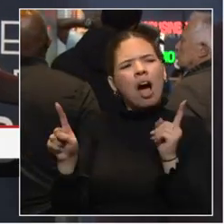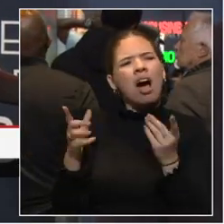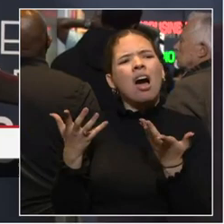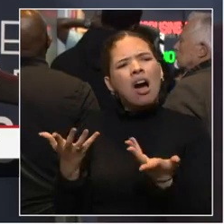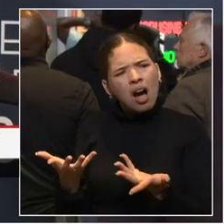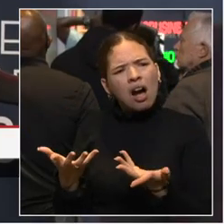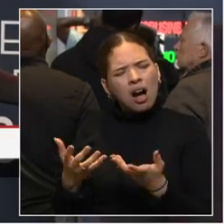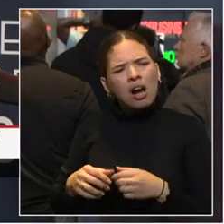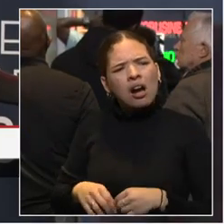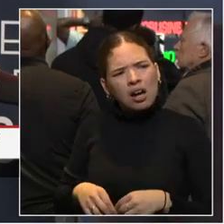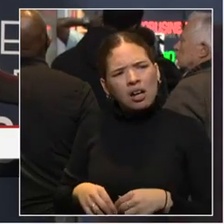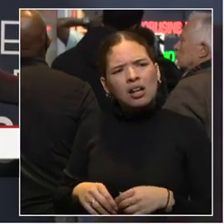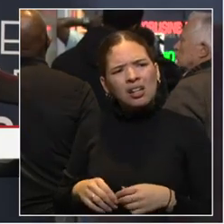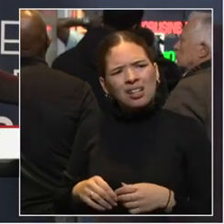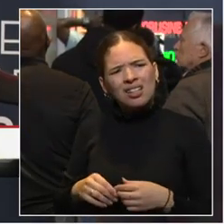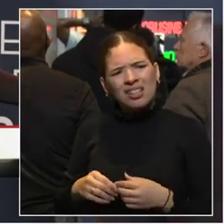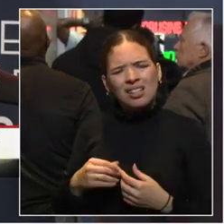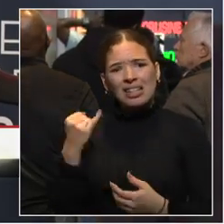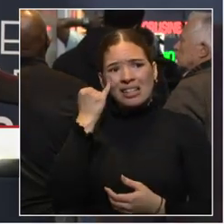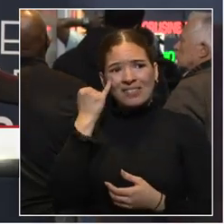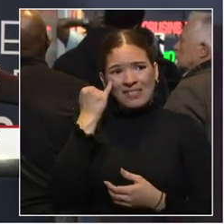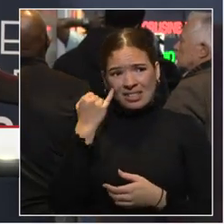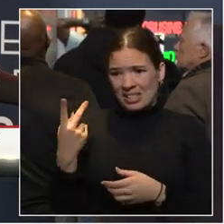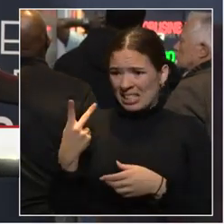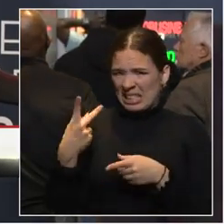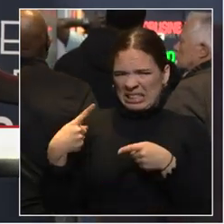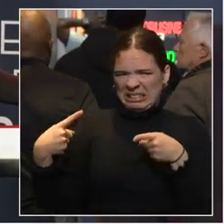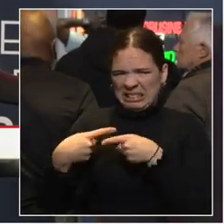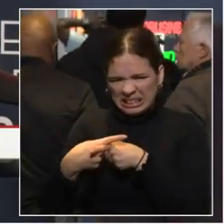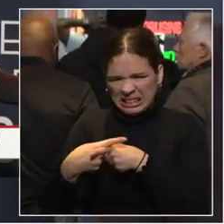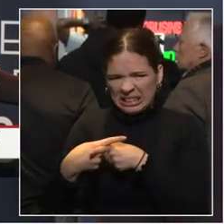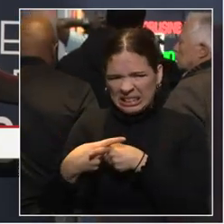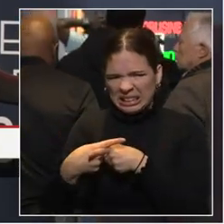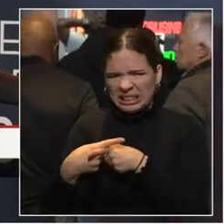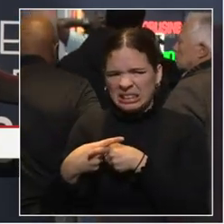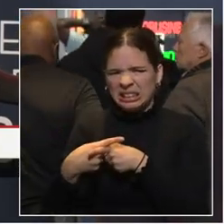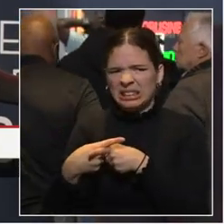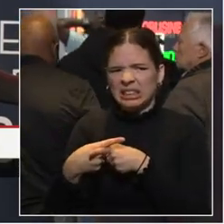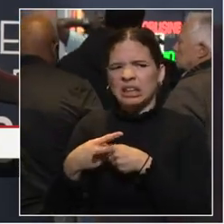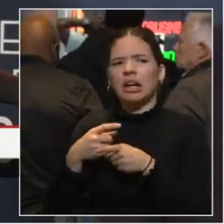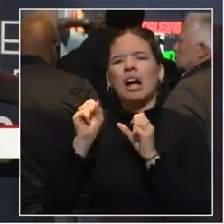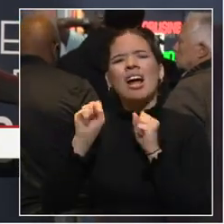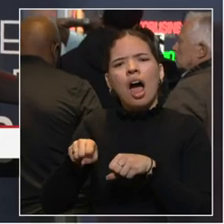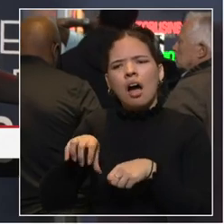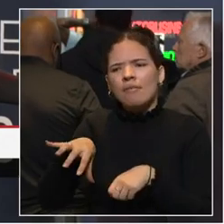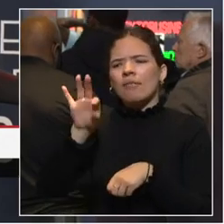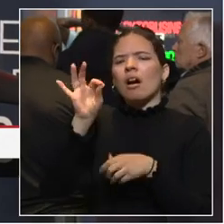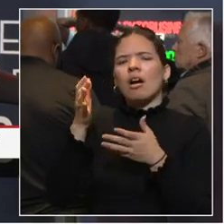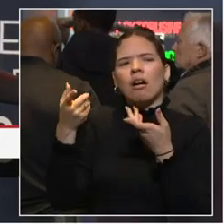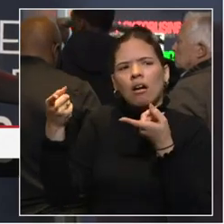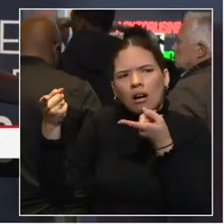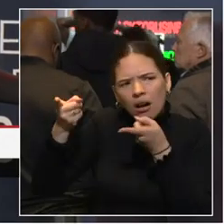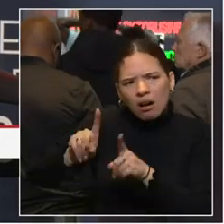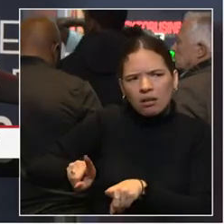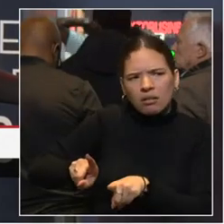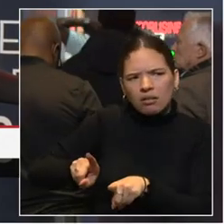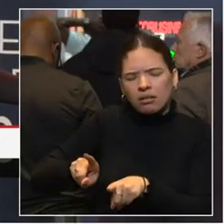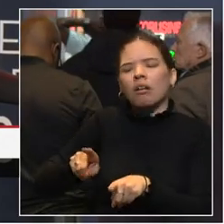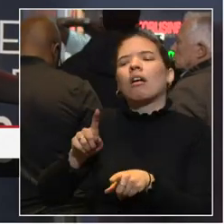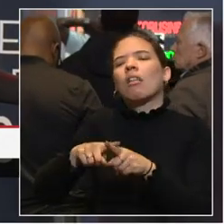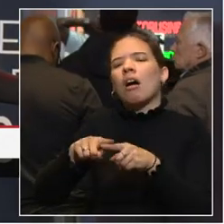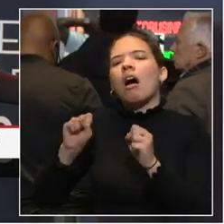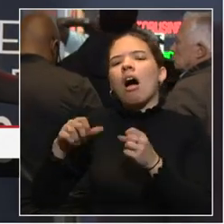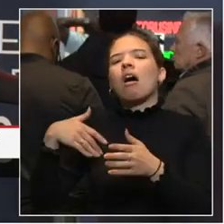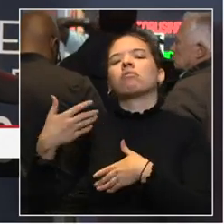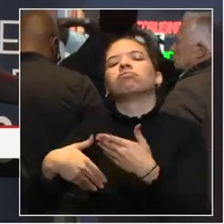when we get to arguing and debating about what's the best thing to do and what's the best way to move forward. But I think if